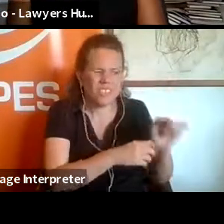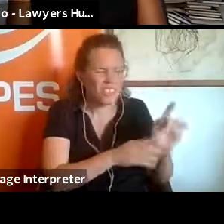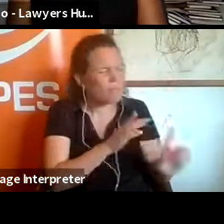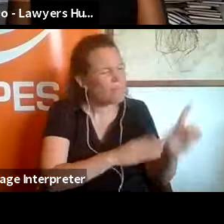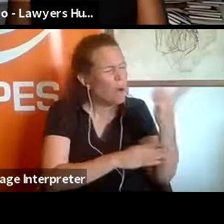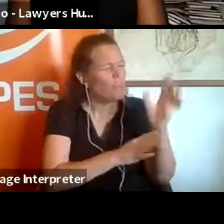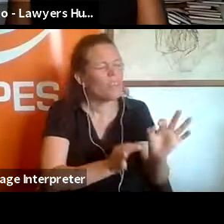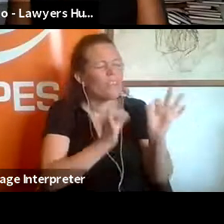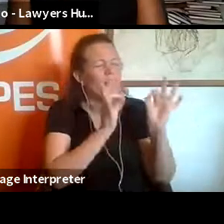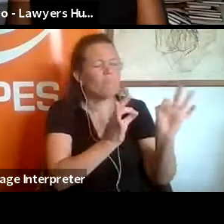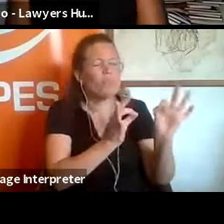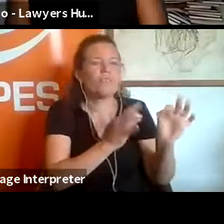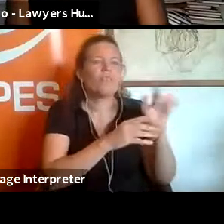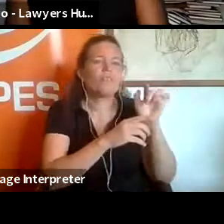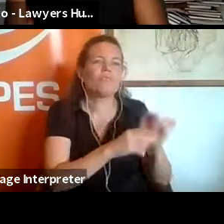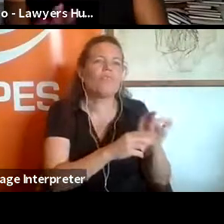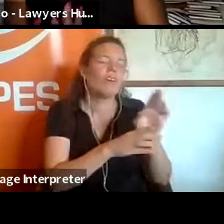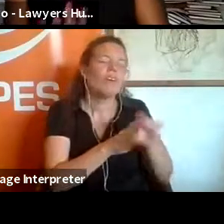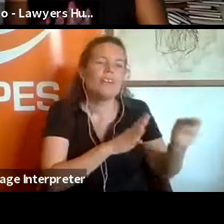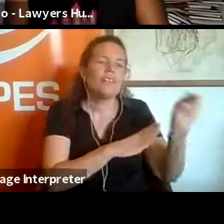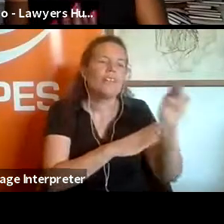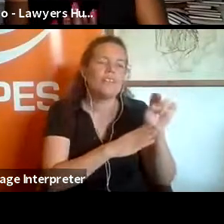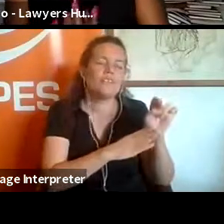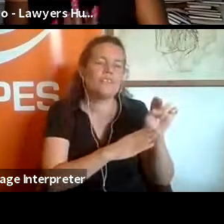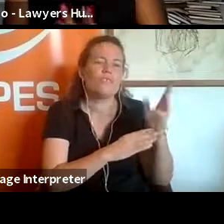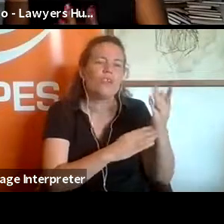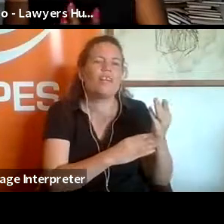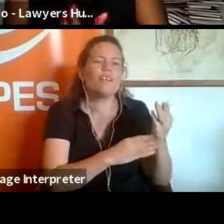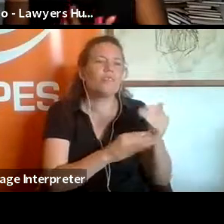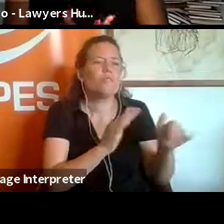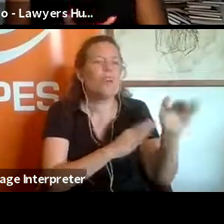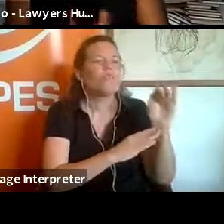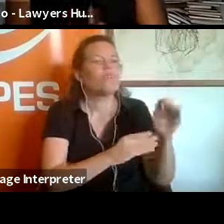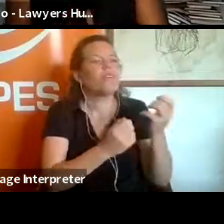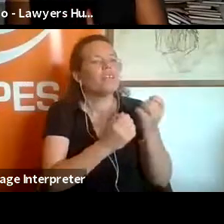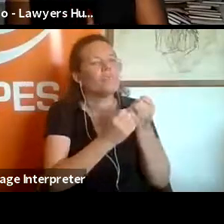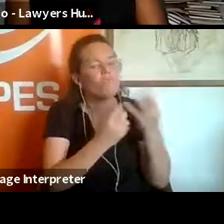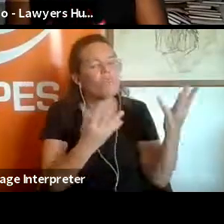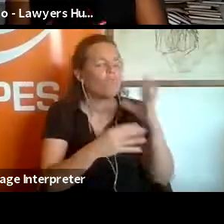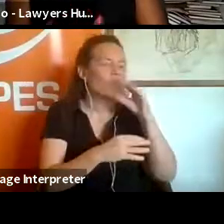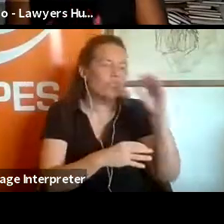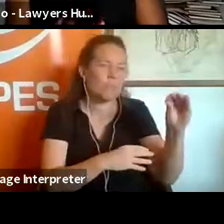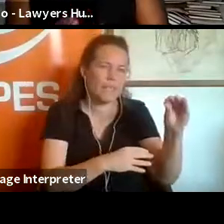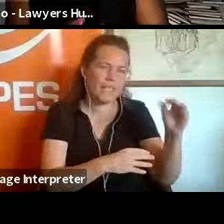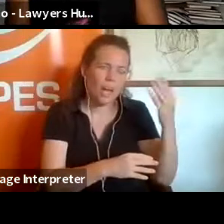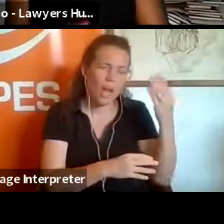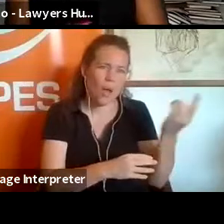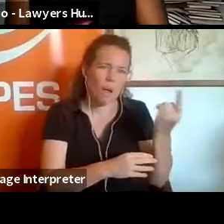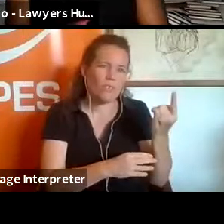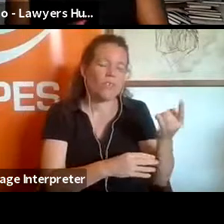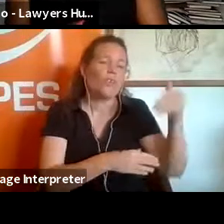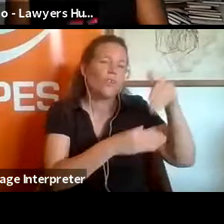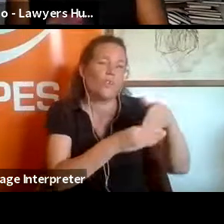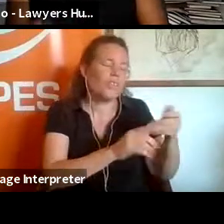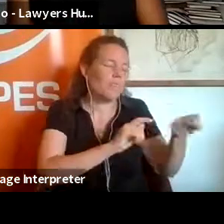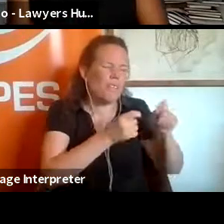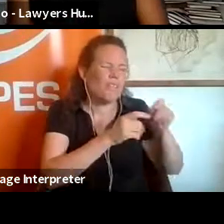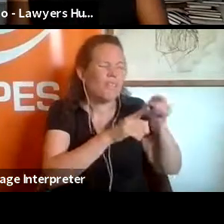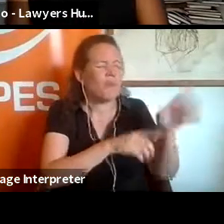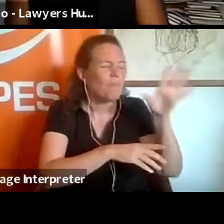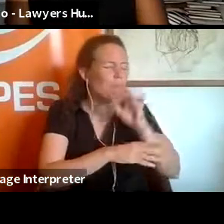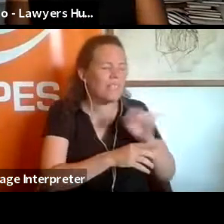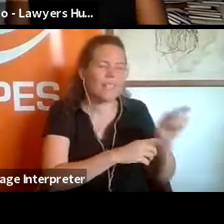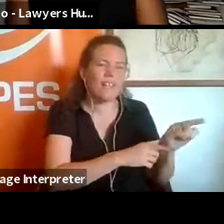bridging international human rights law with local context. And most of the time when we speak about content moderation, we miss them. So those are internal state actors.